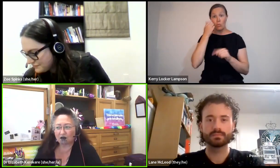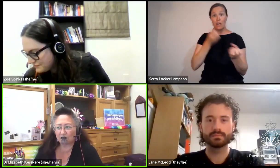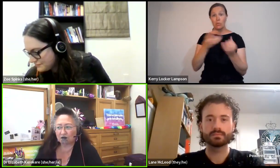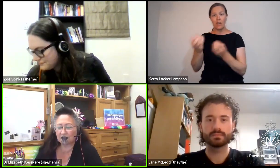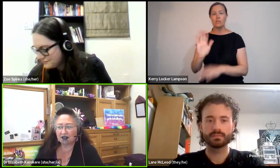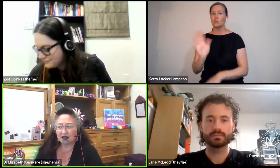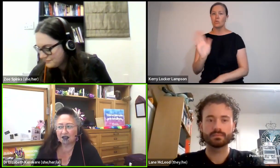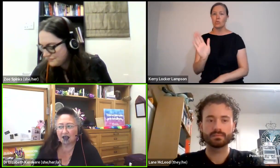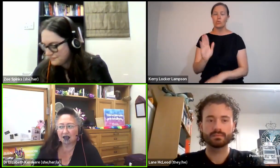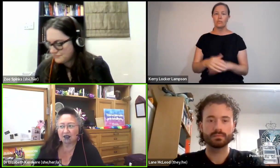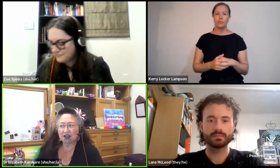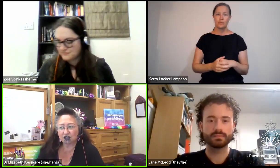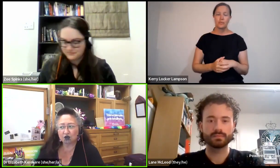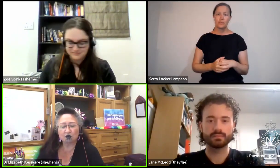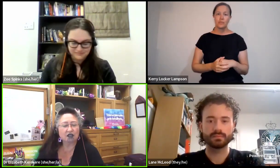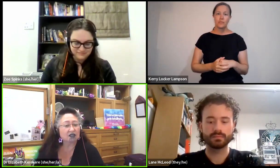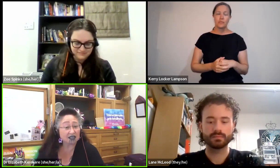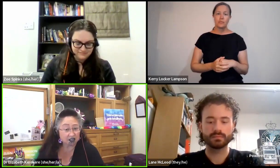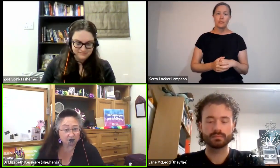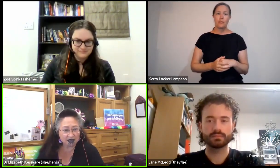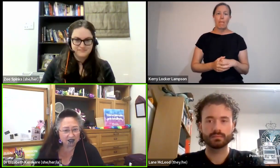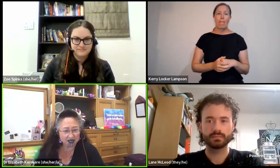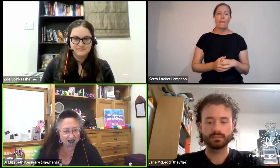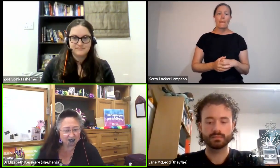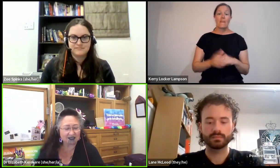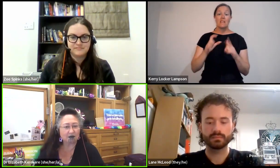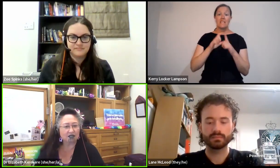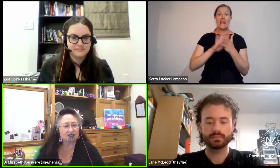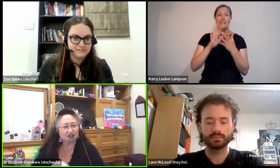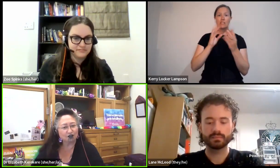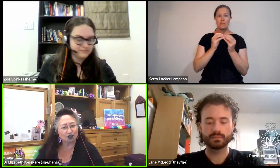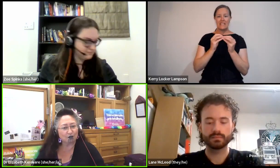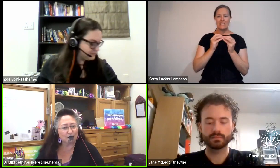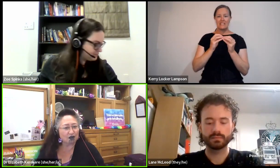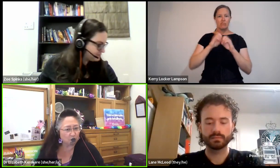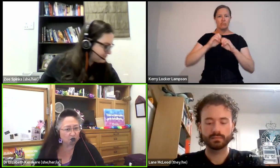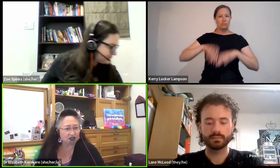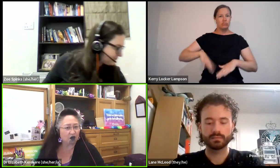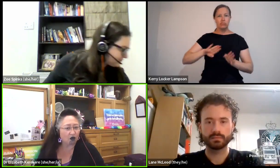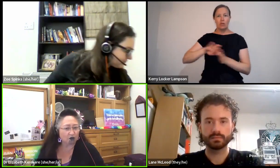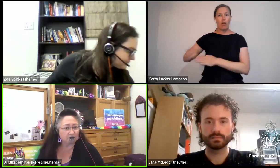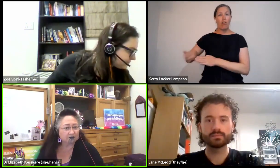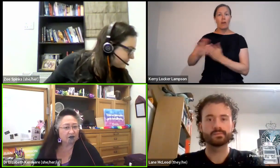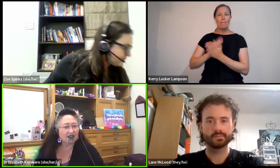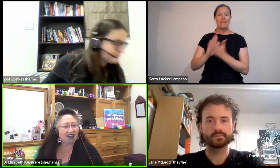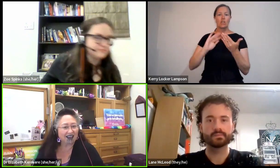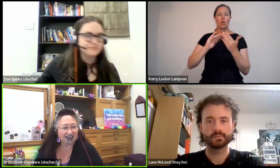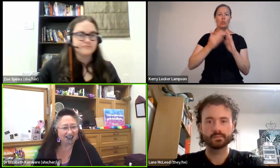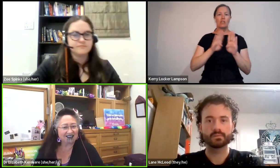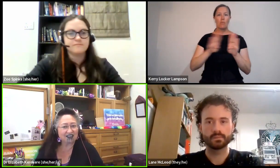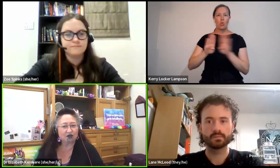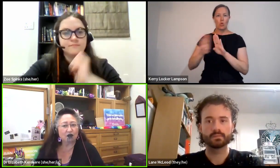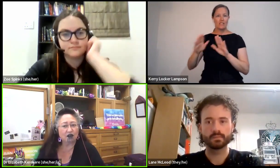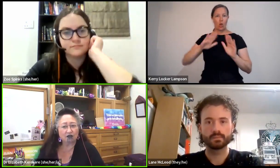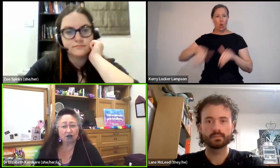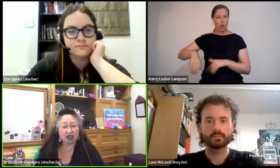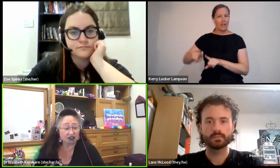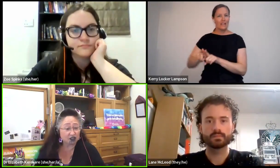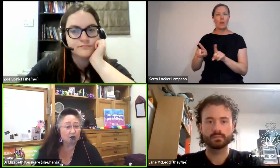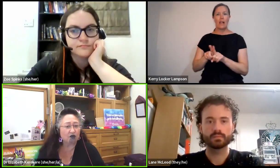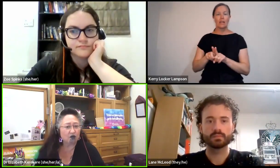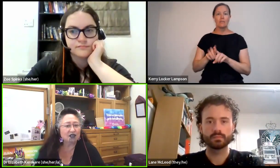Part of the issue with DHBs being disestablished is those community boards are gone. And for a